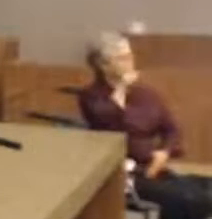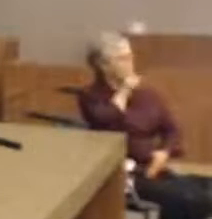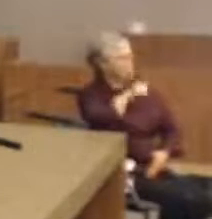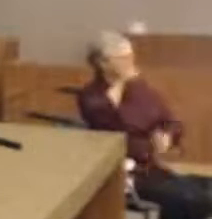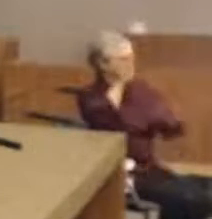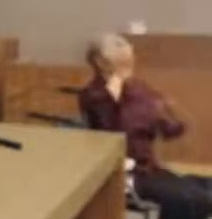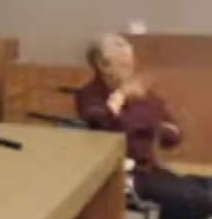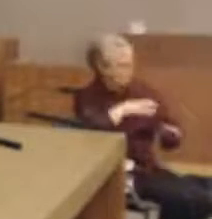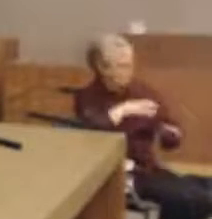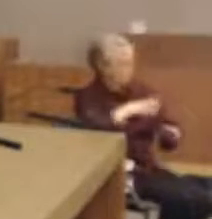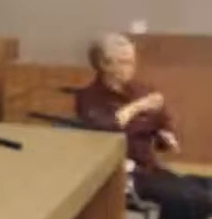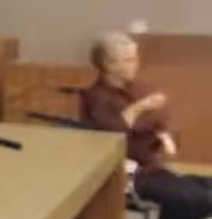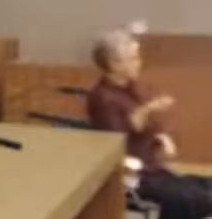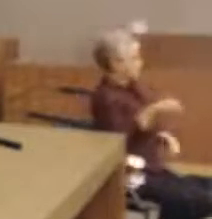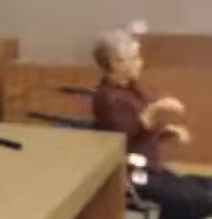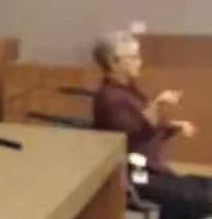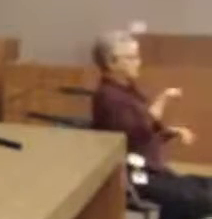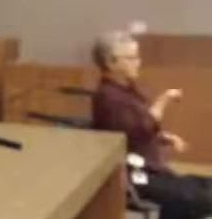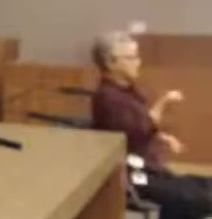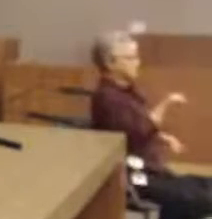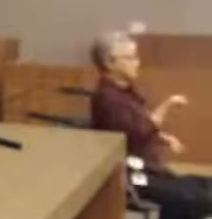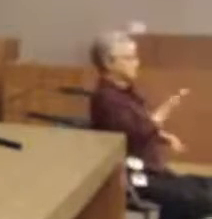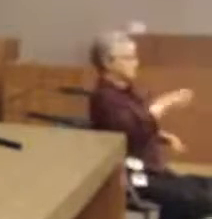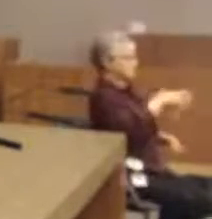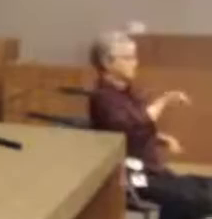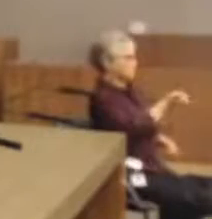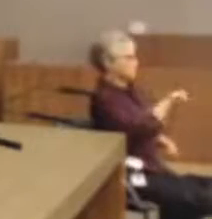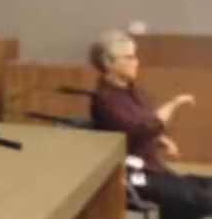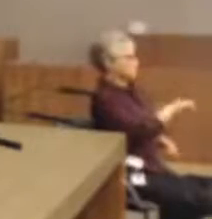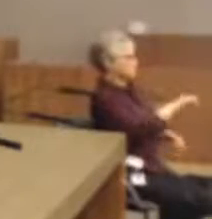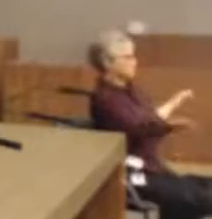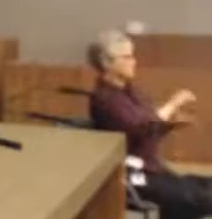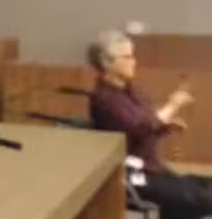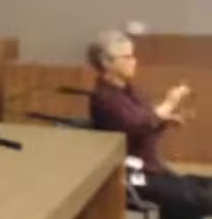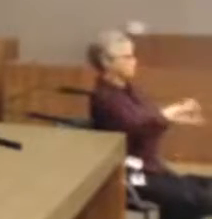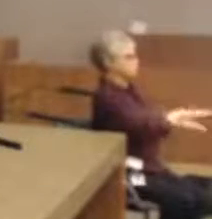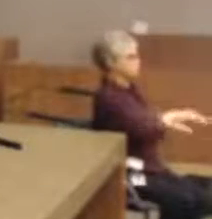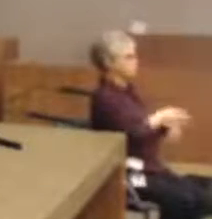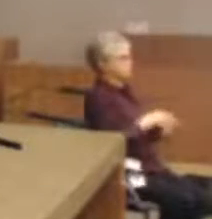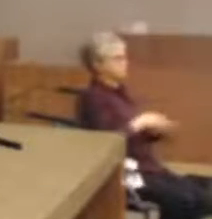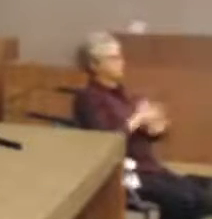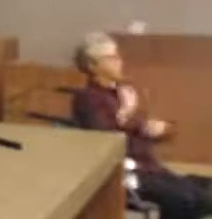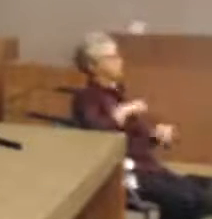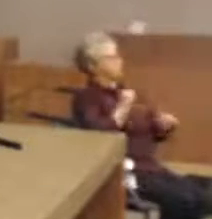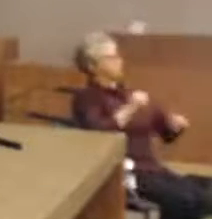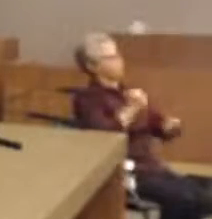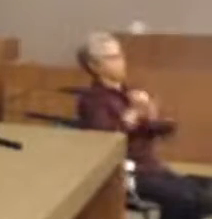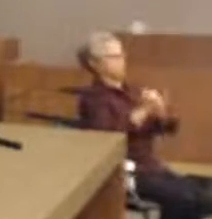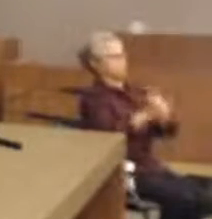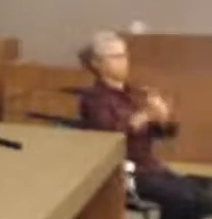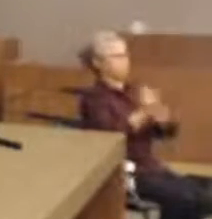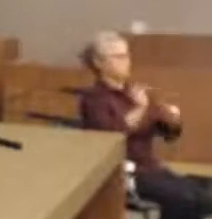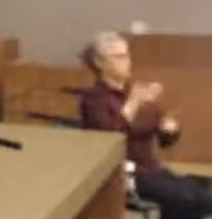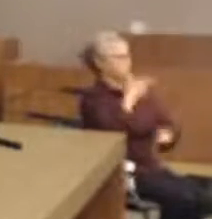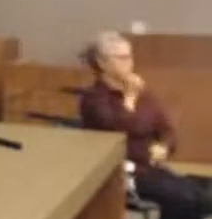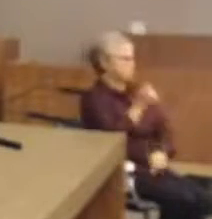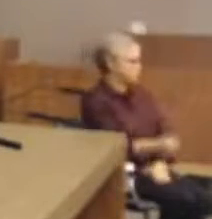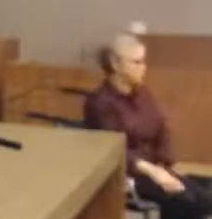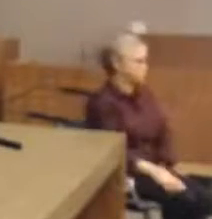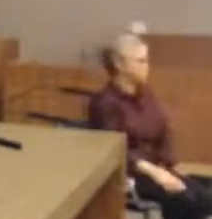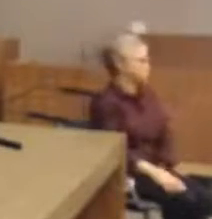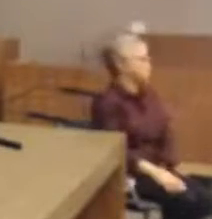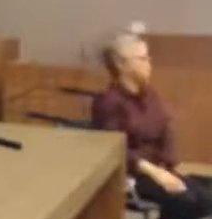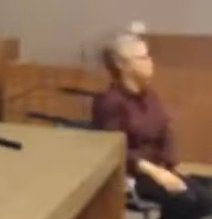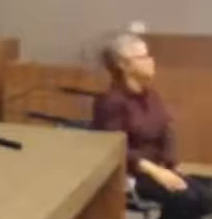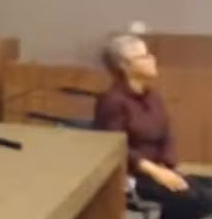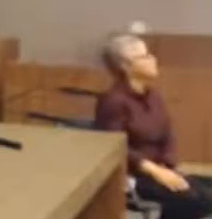how we feel about what people are doing to contribute to their own crime, we actually could help people get better. We could think about that